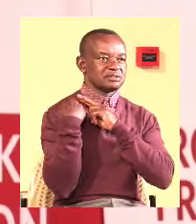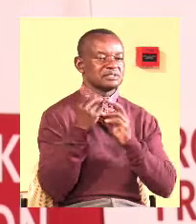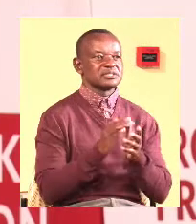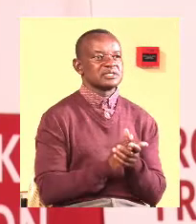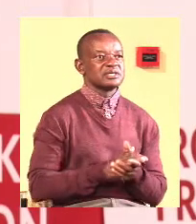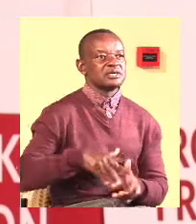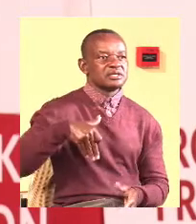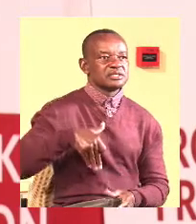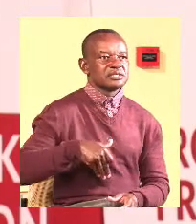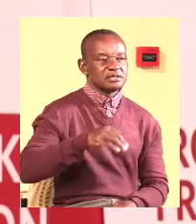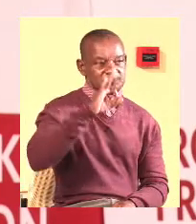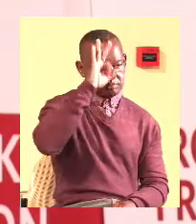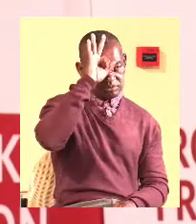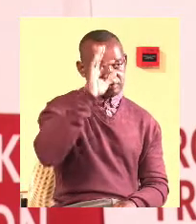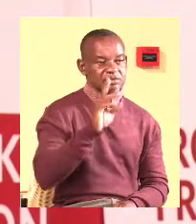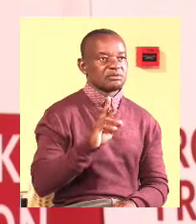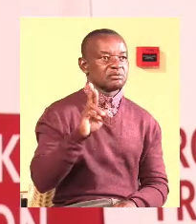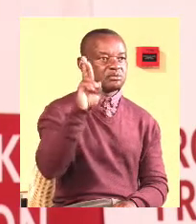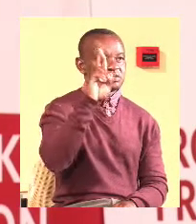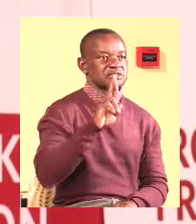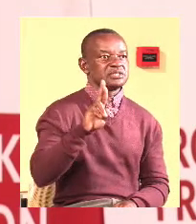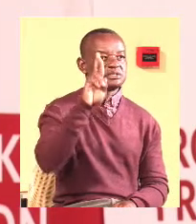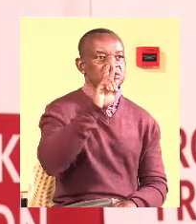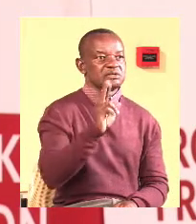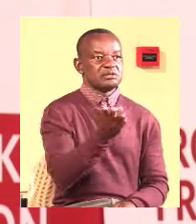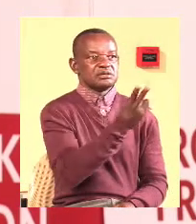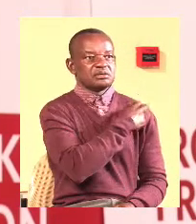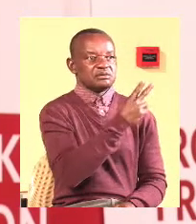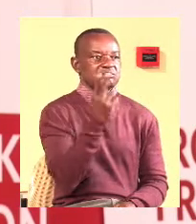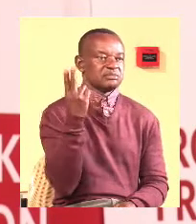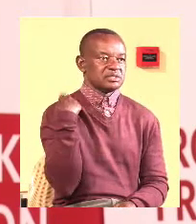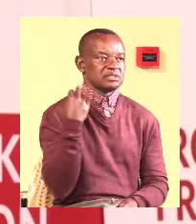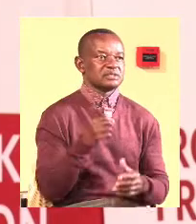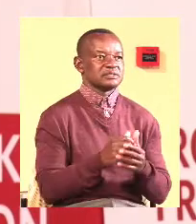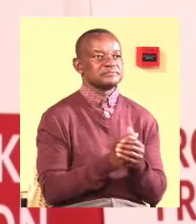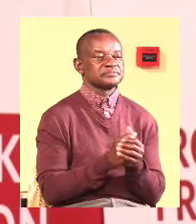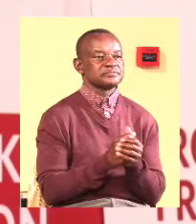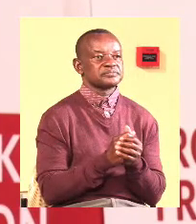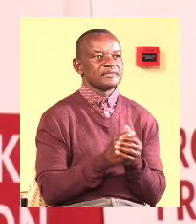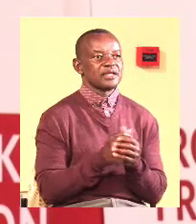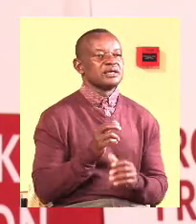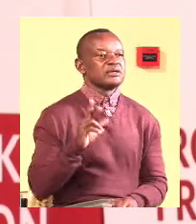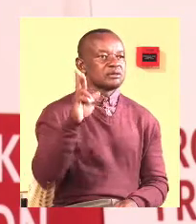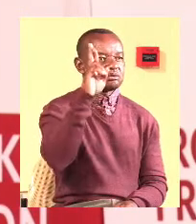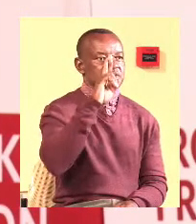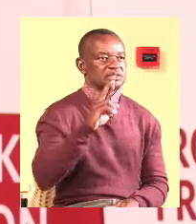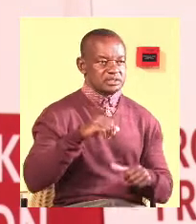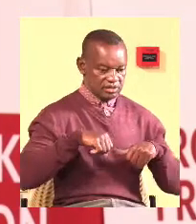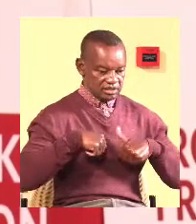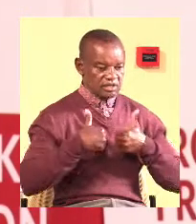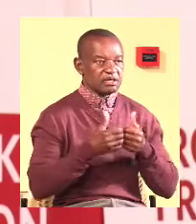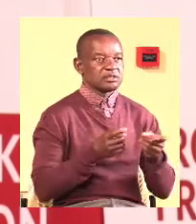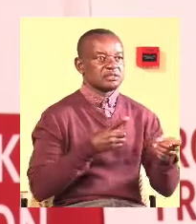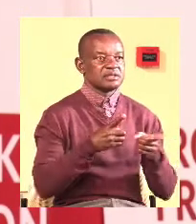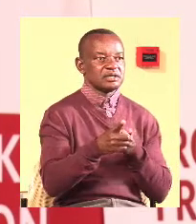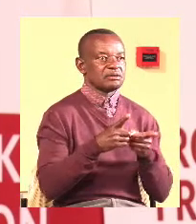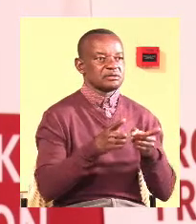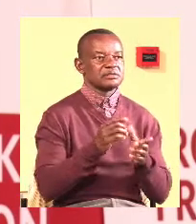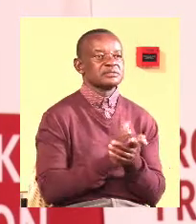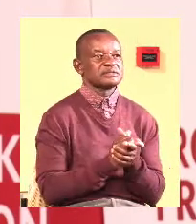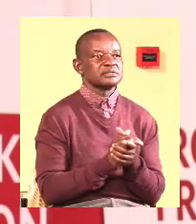the authorized station commanders, regional health directors, and